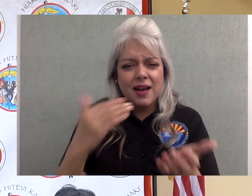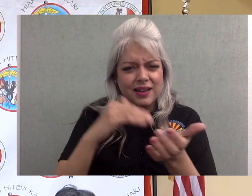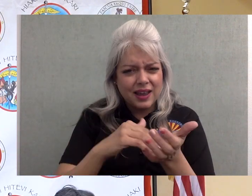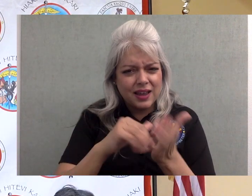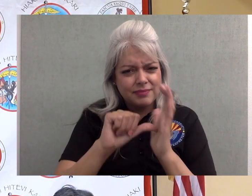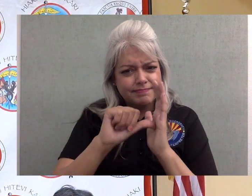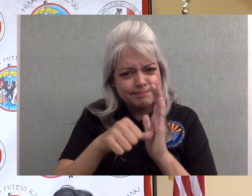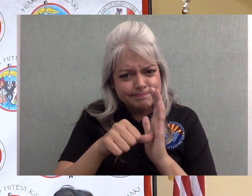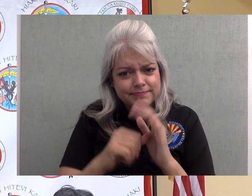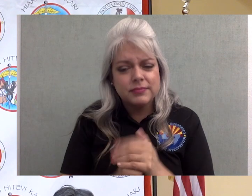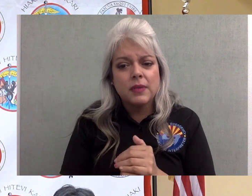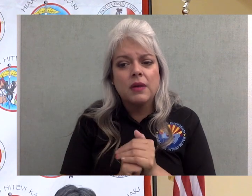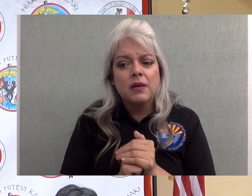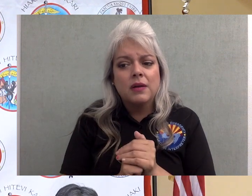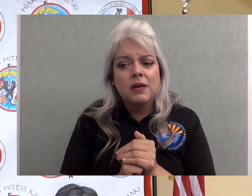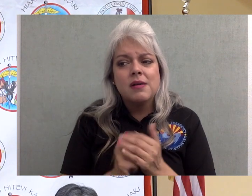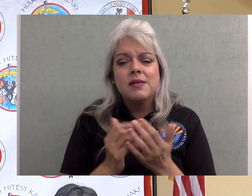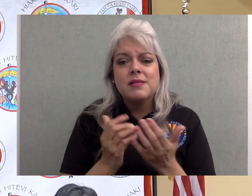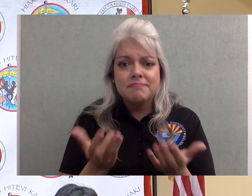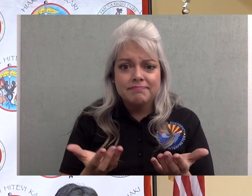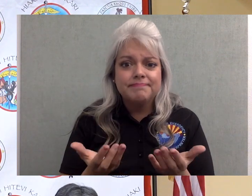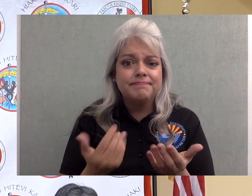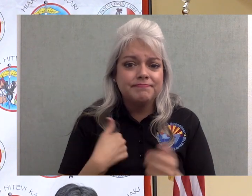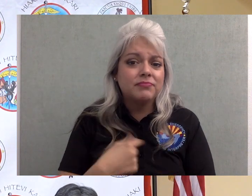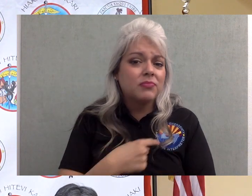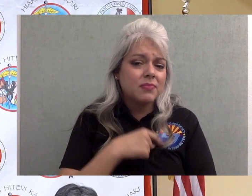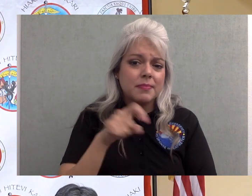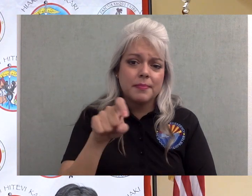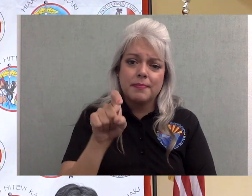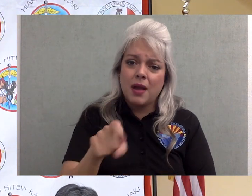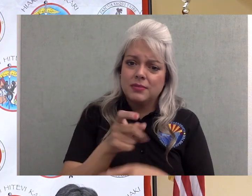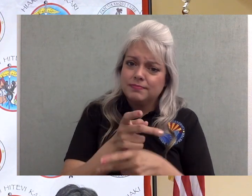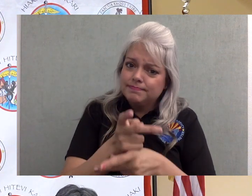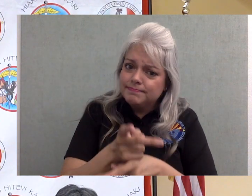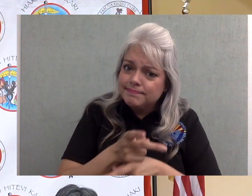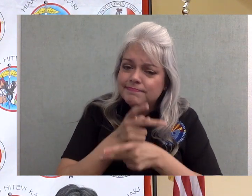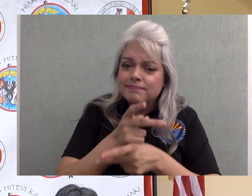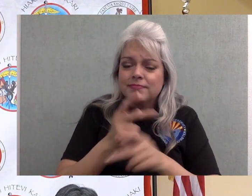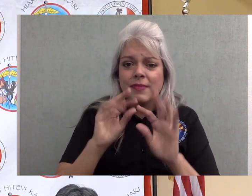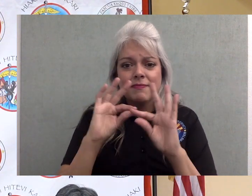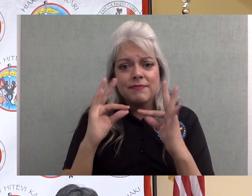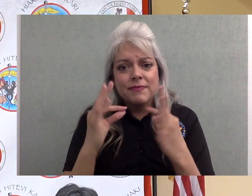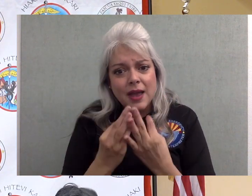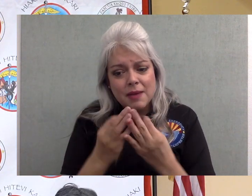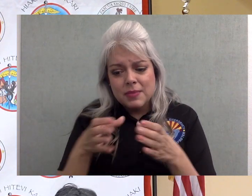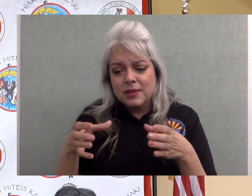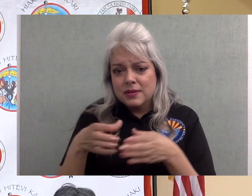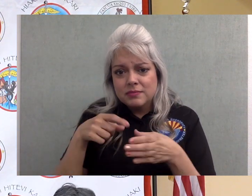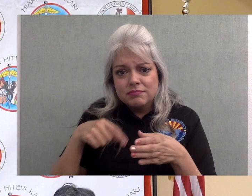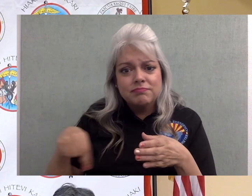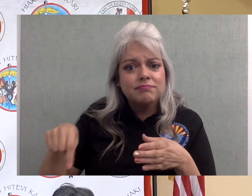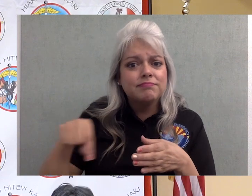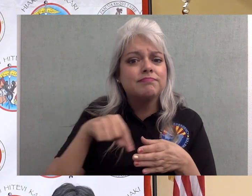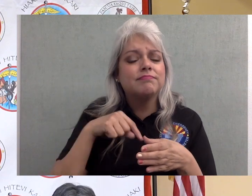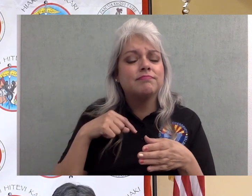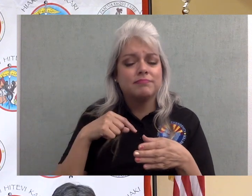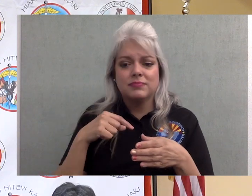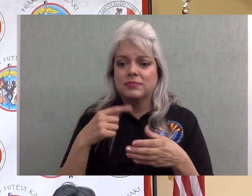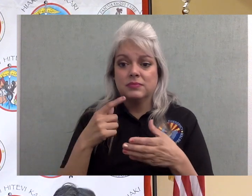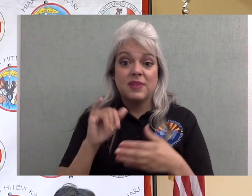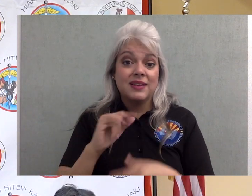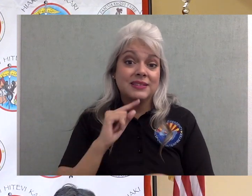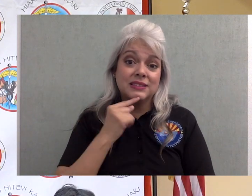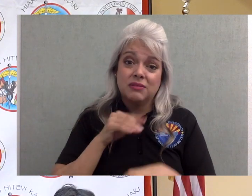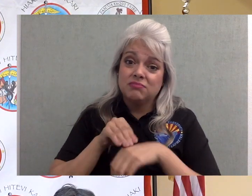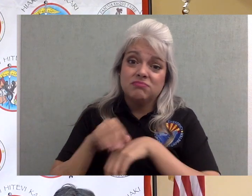detail, but it speaks to how we have to be really, really careful with our families and the people we're around, because that is very